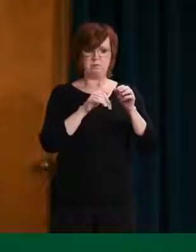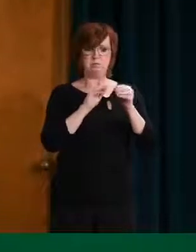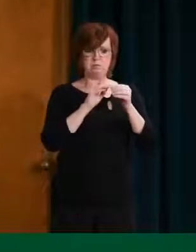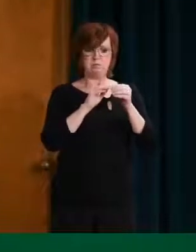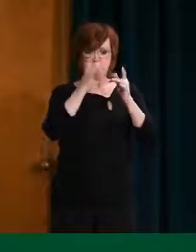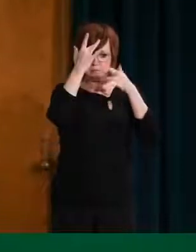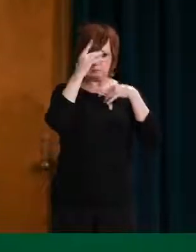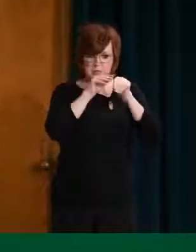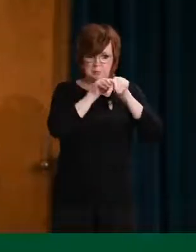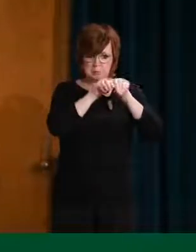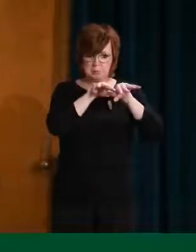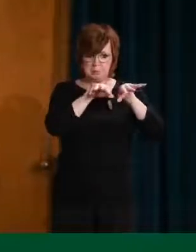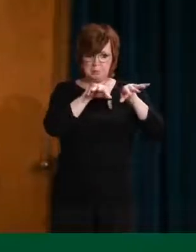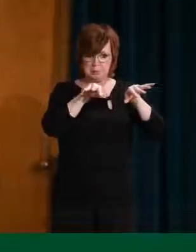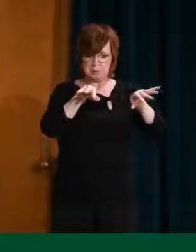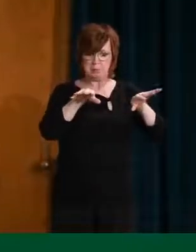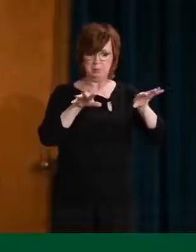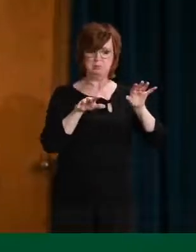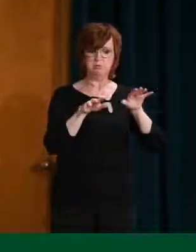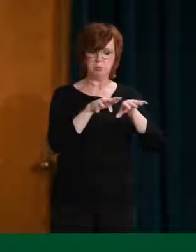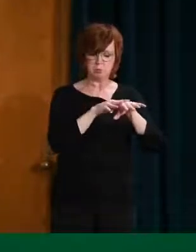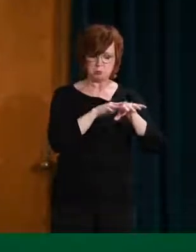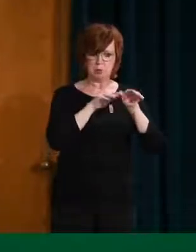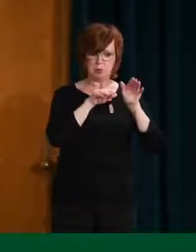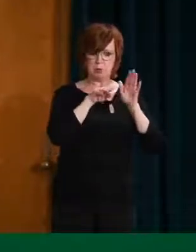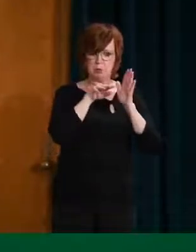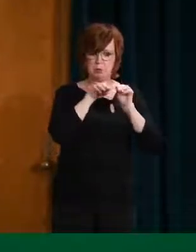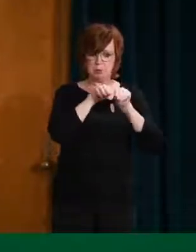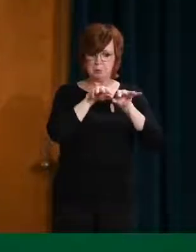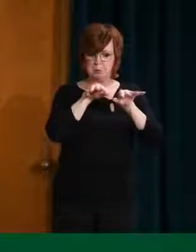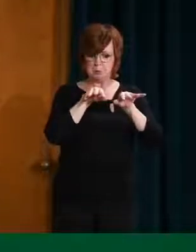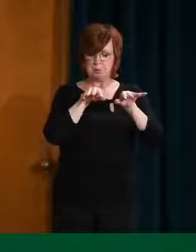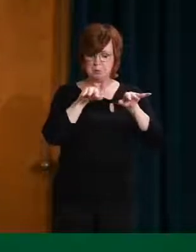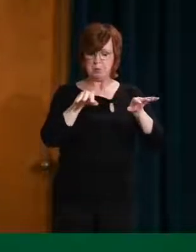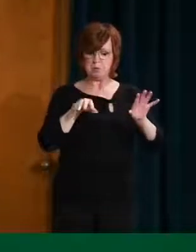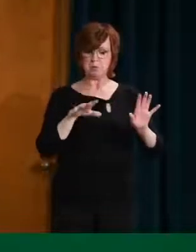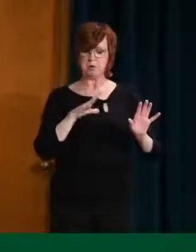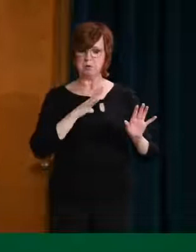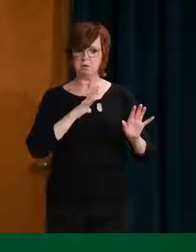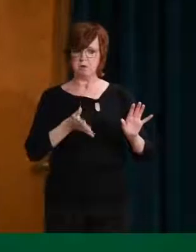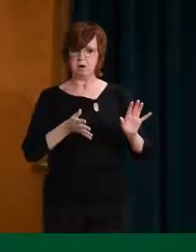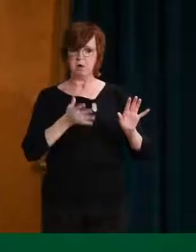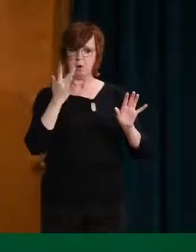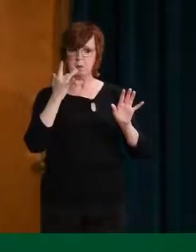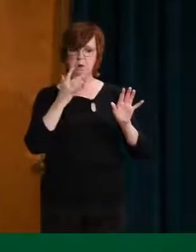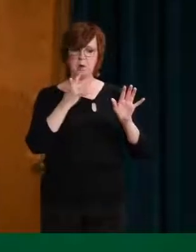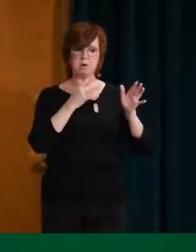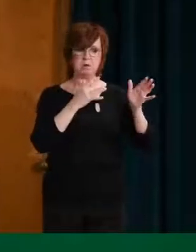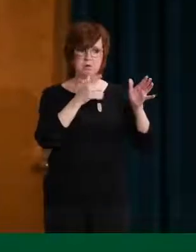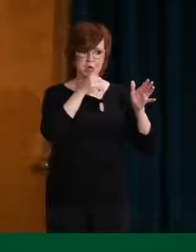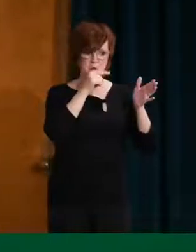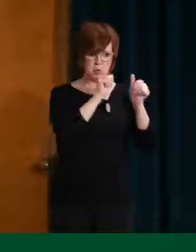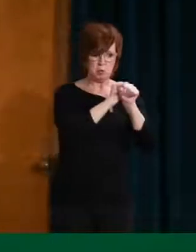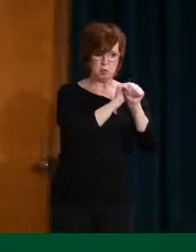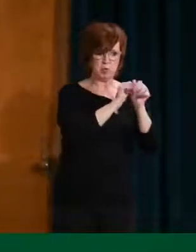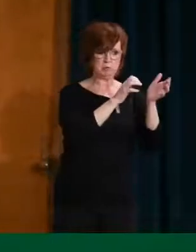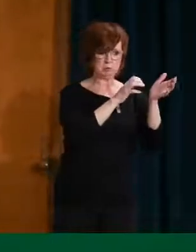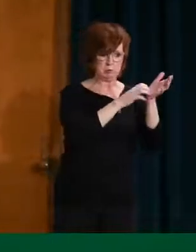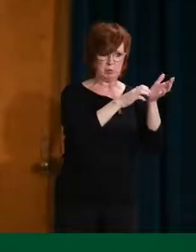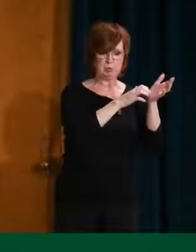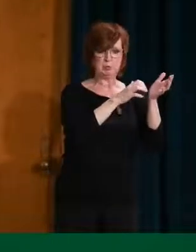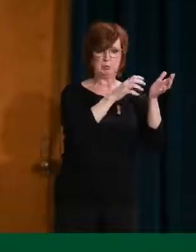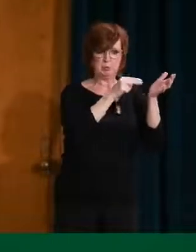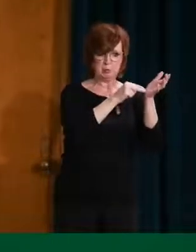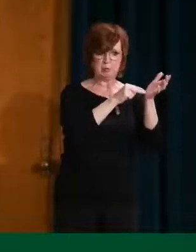We owe it to our healthcare workers, and we owe it to one another What we are doing so far